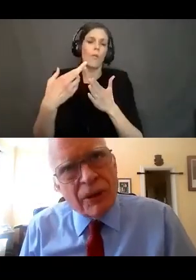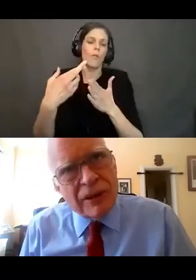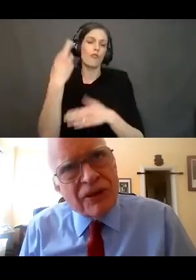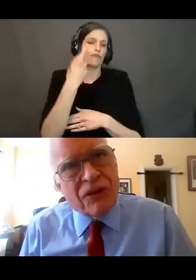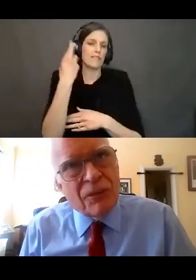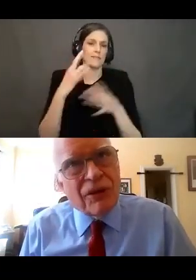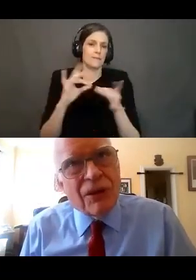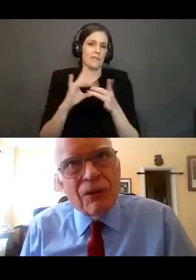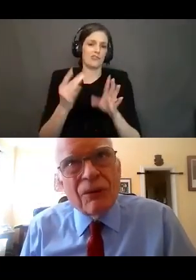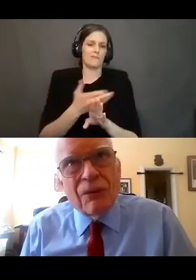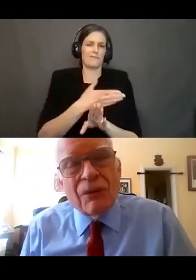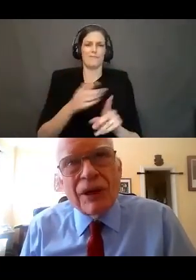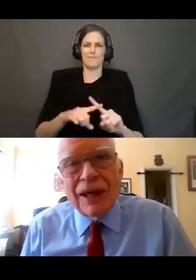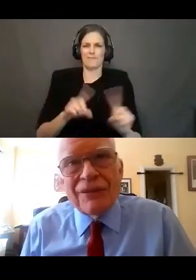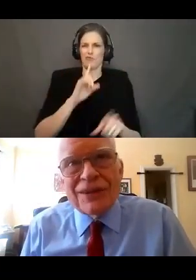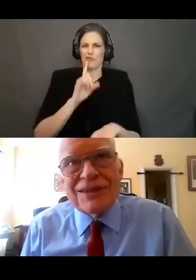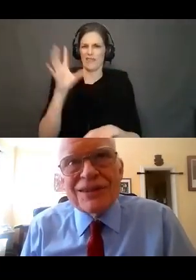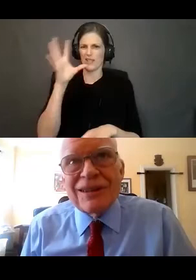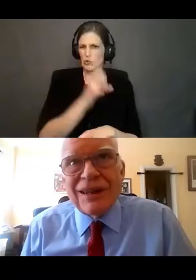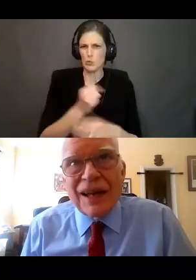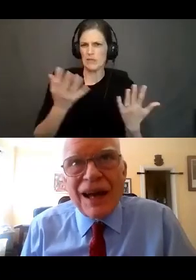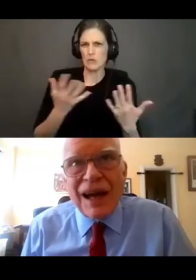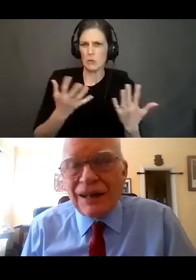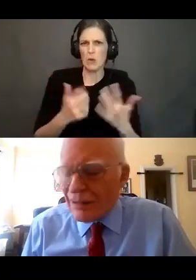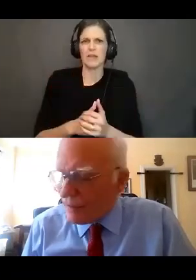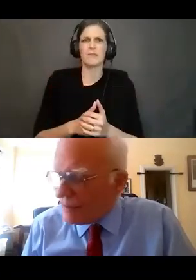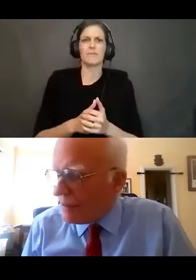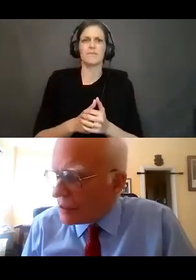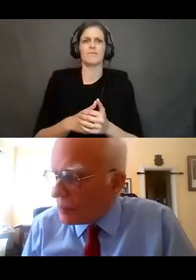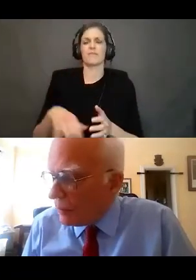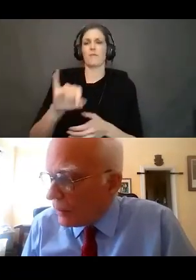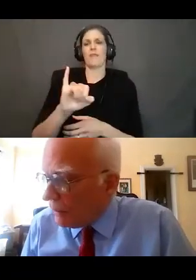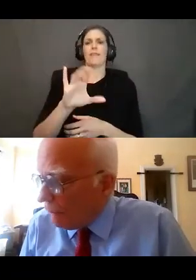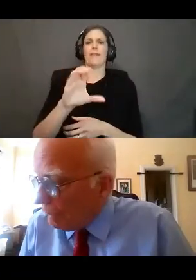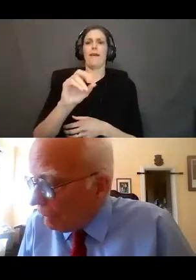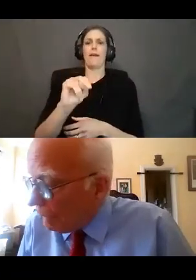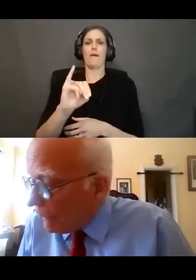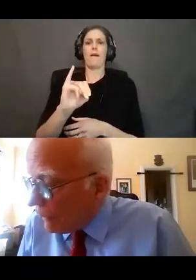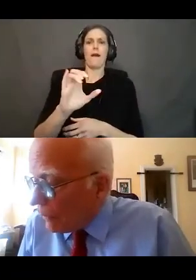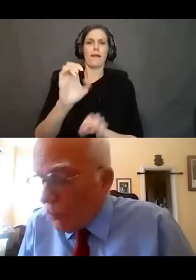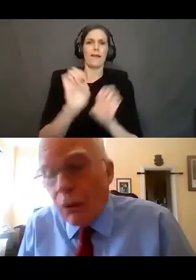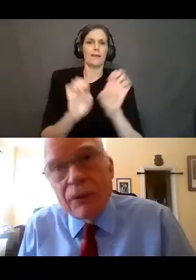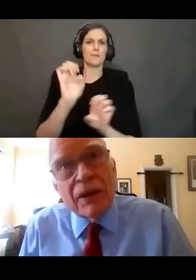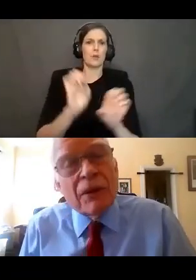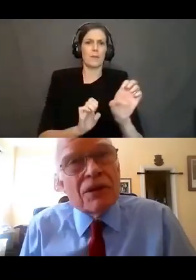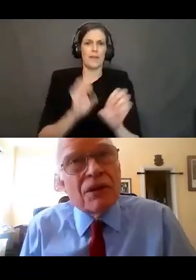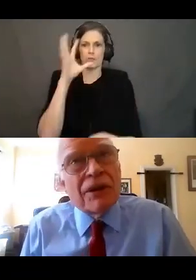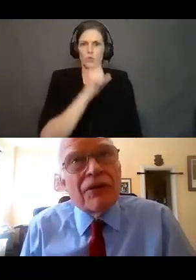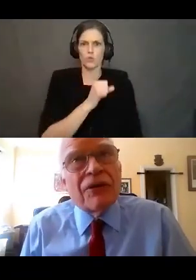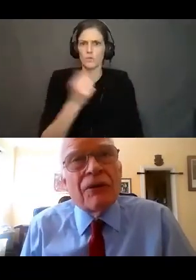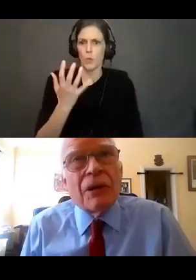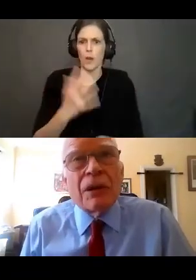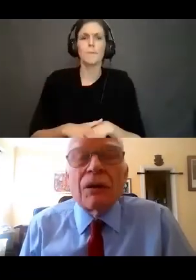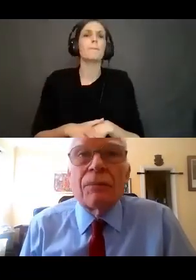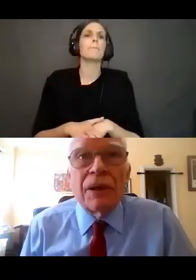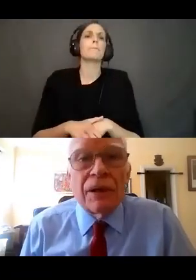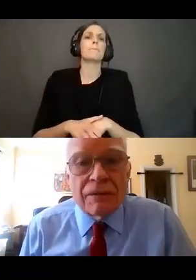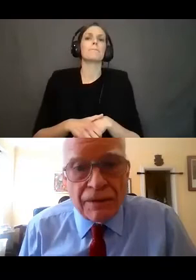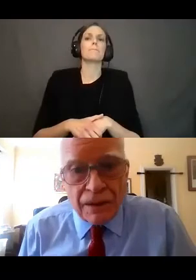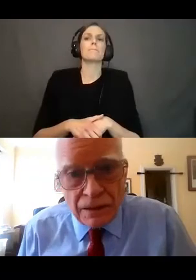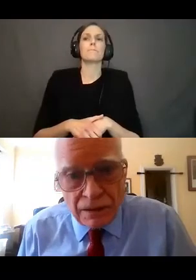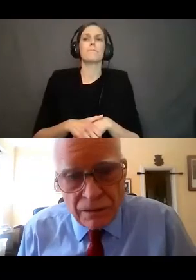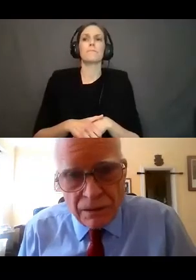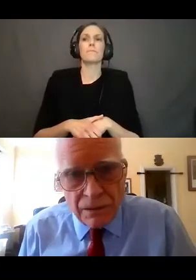What are we really assuming, though, when we have this iconic experiment? Well, one thing we're assuming is there are no